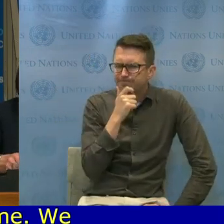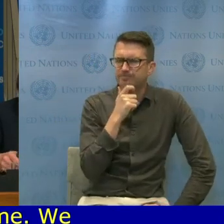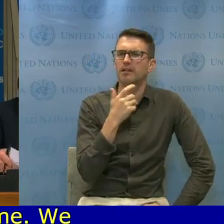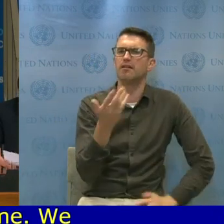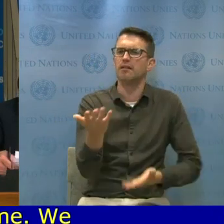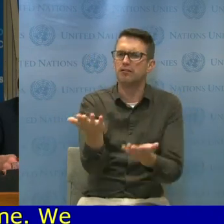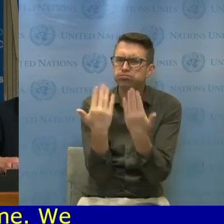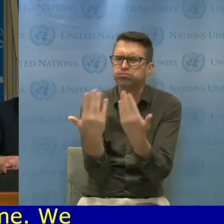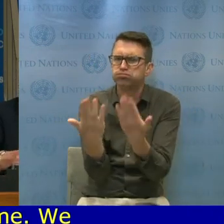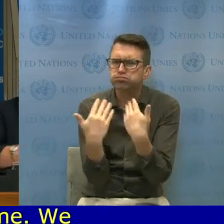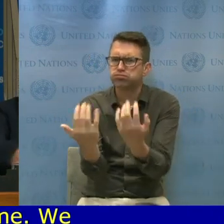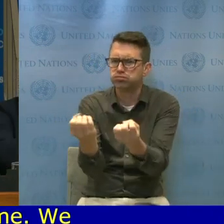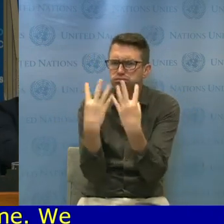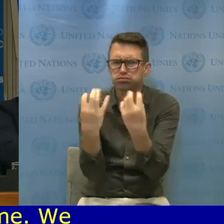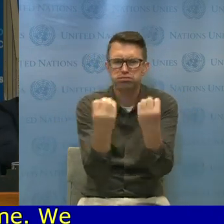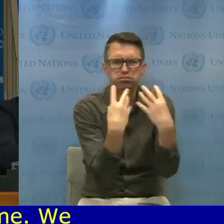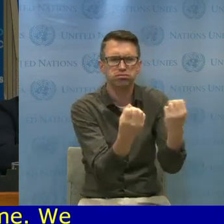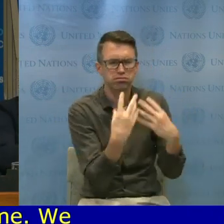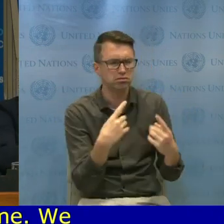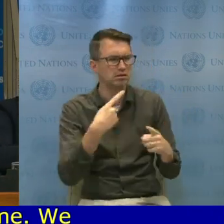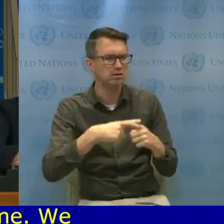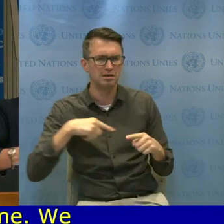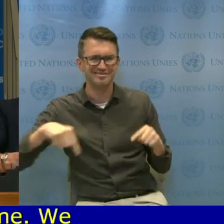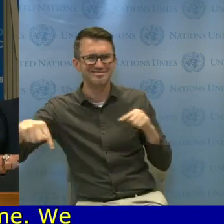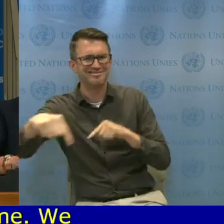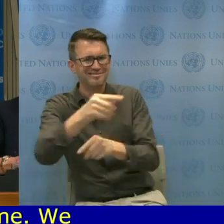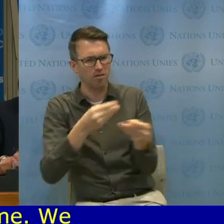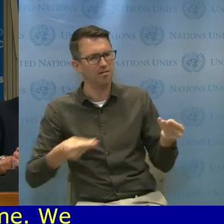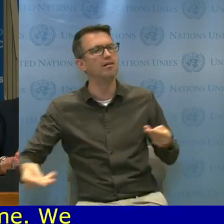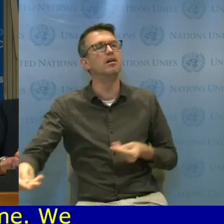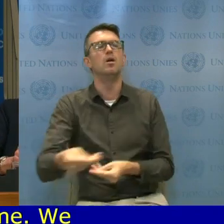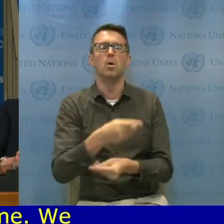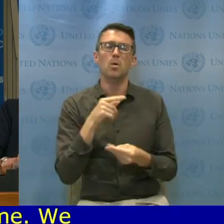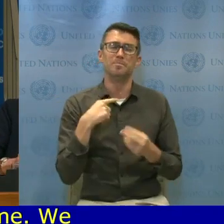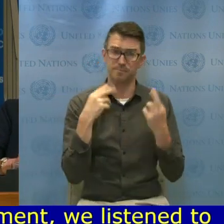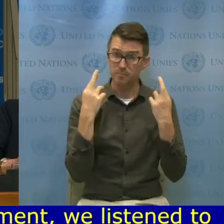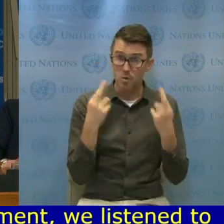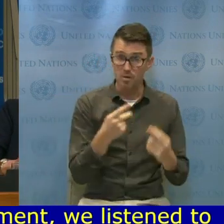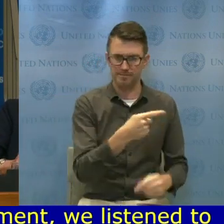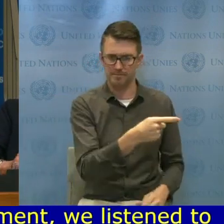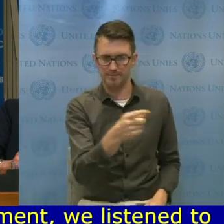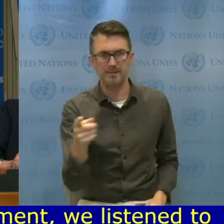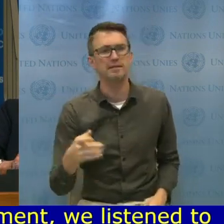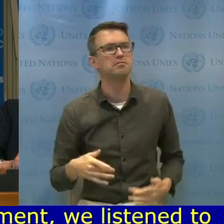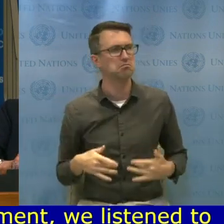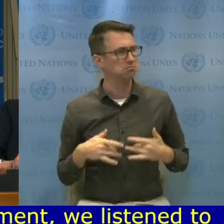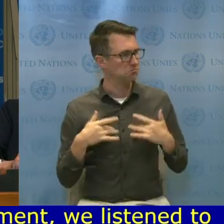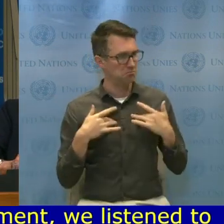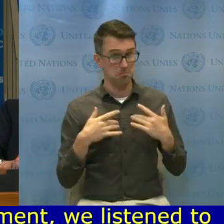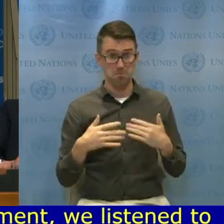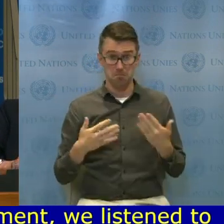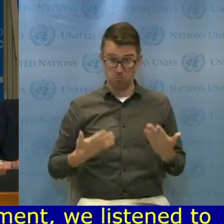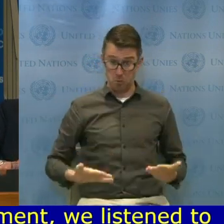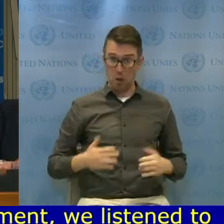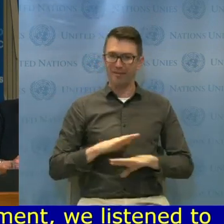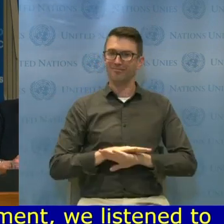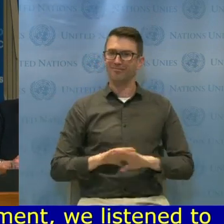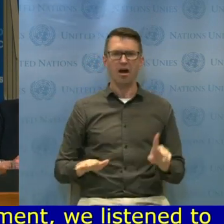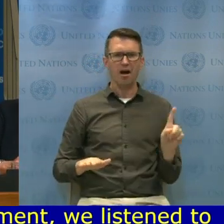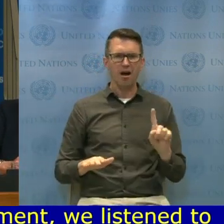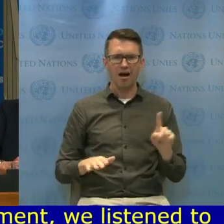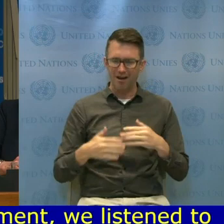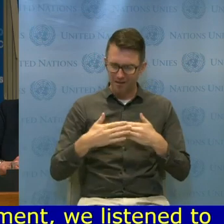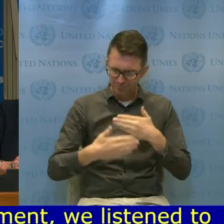we can move on and we can really do everything that this very important topic, what we discussed